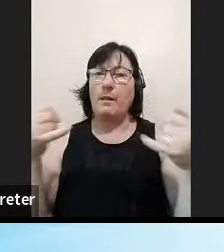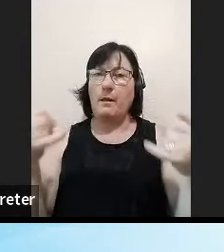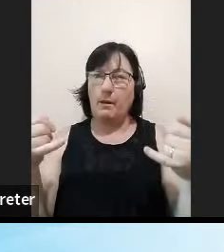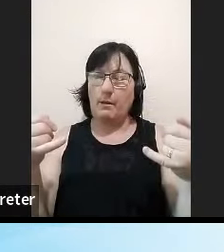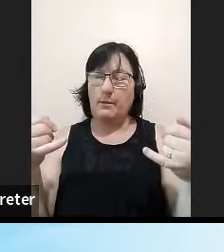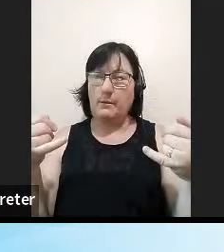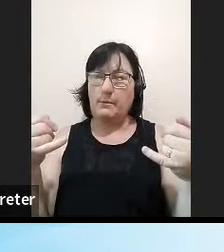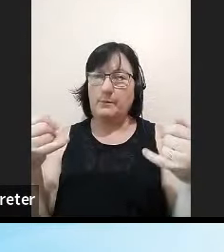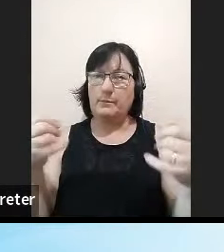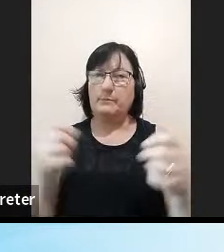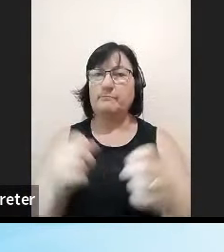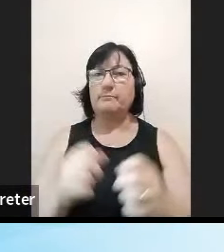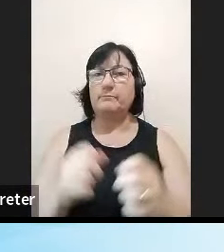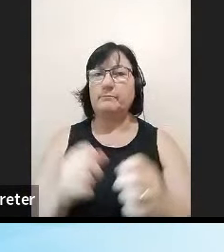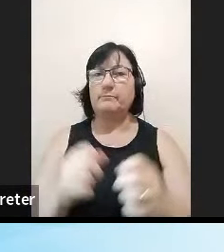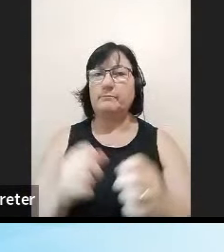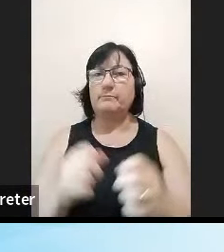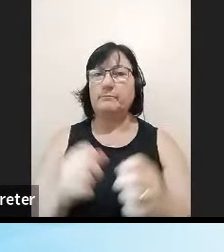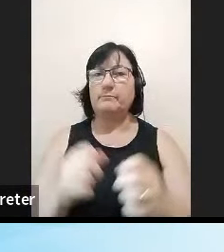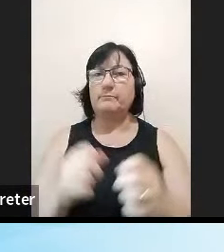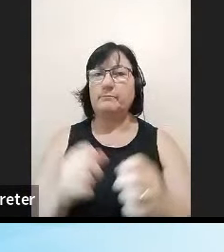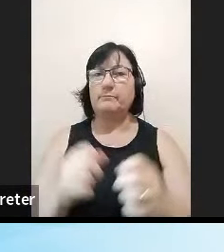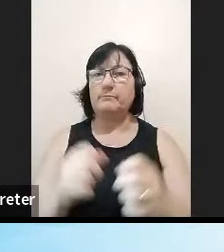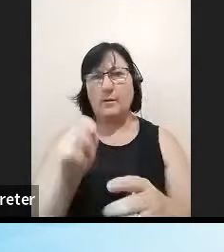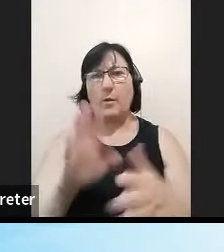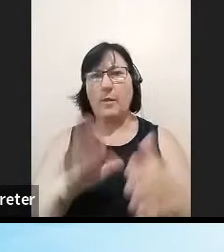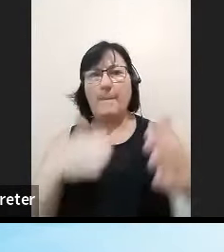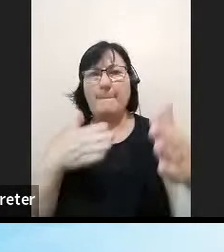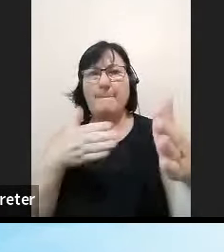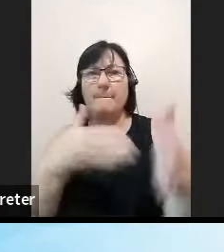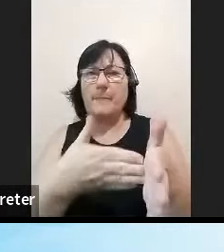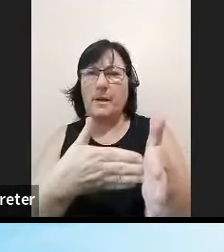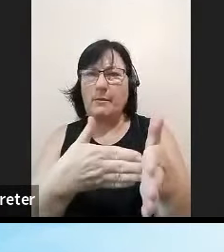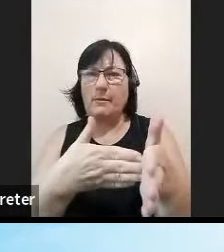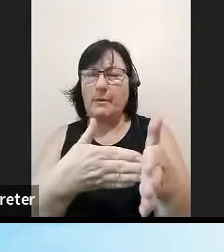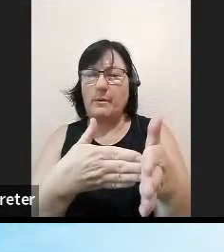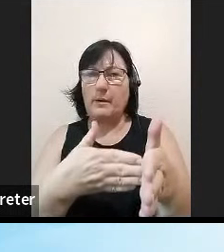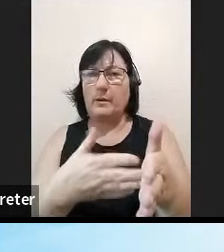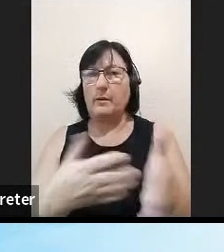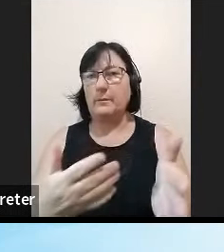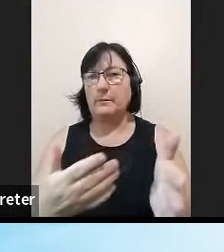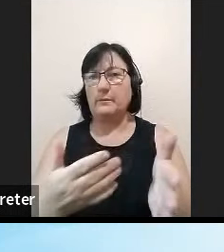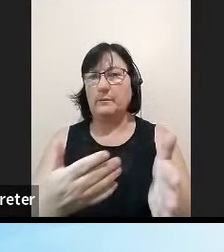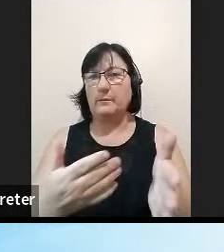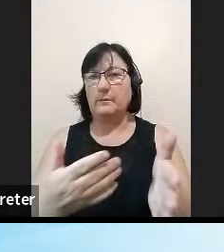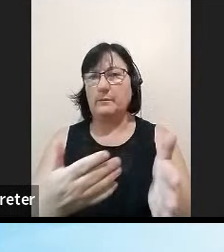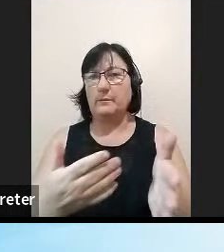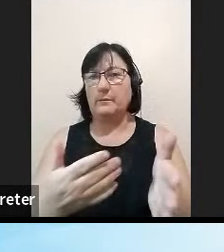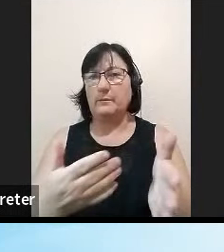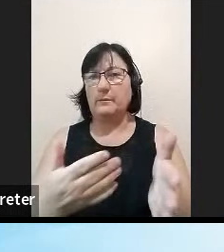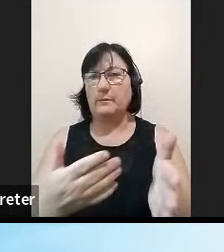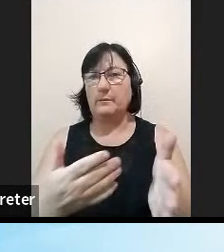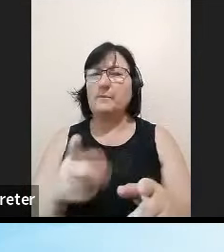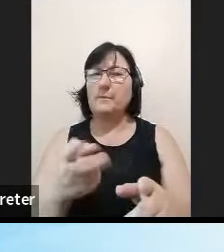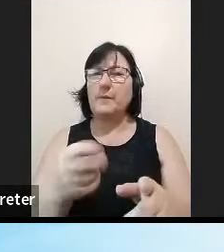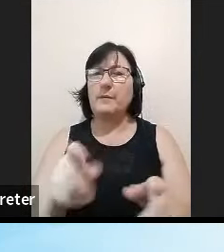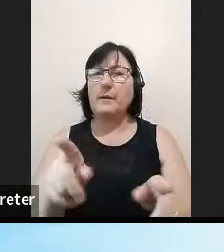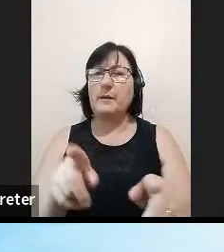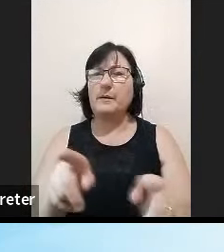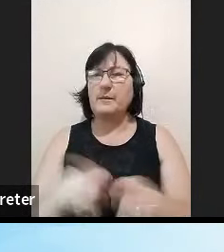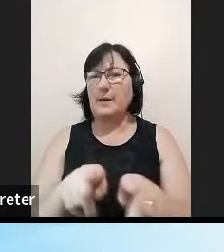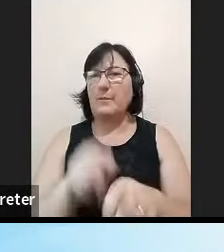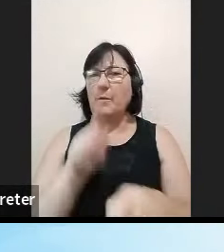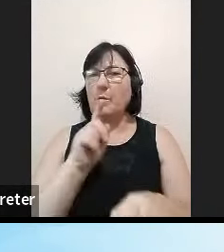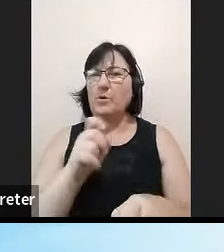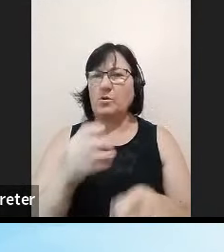this not a barrier? I think it is similarly related to the question that you have dealt with, Pelisa. If